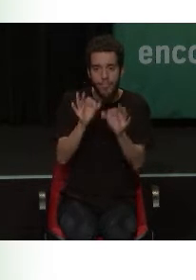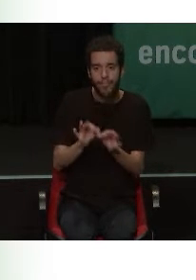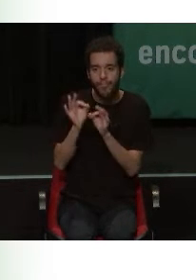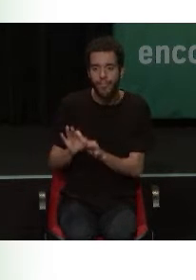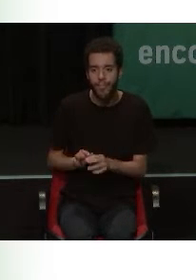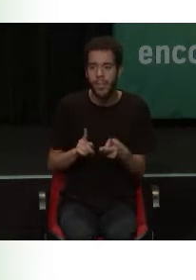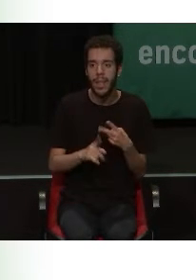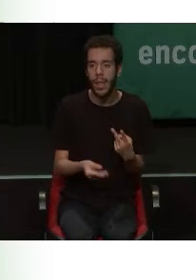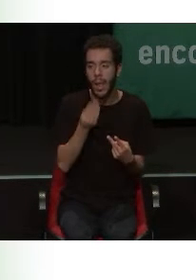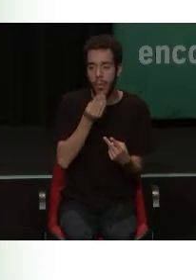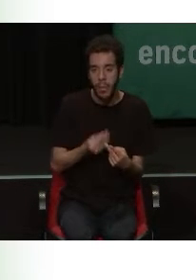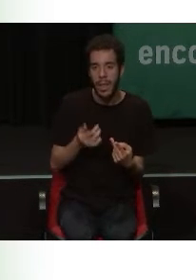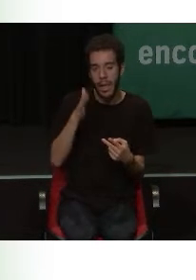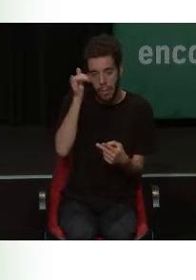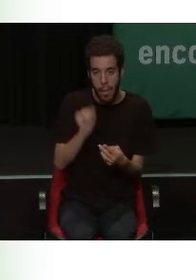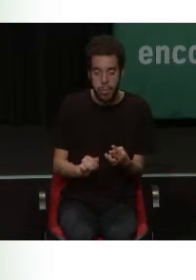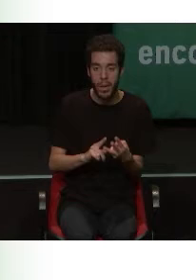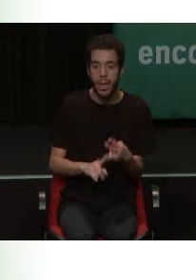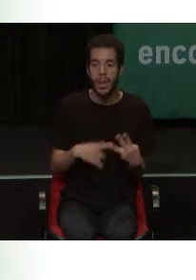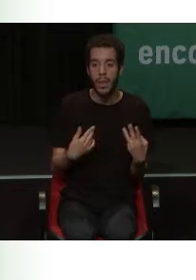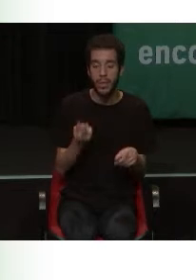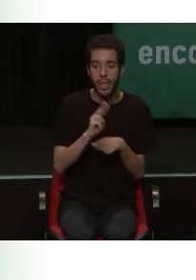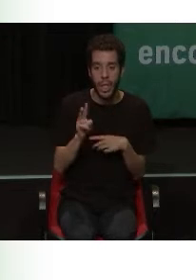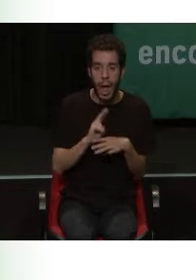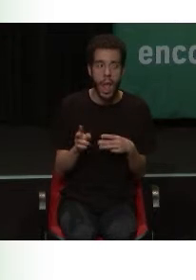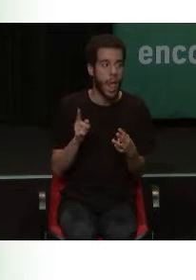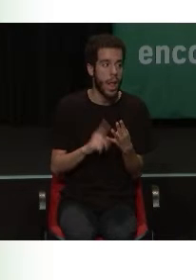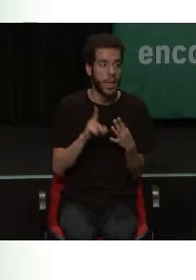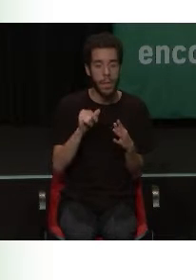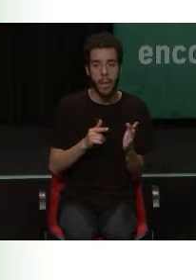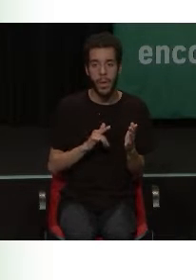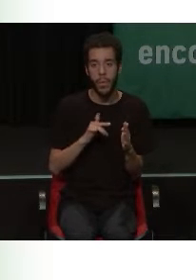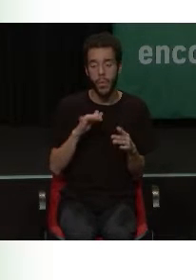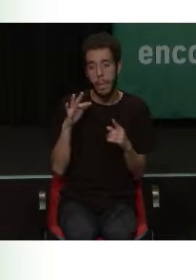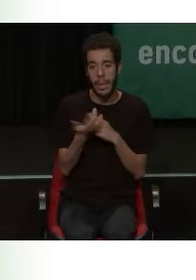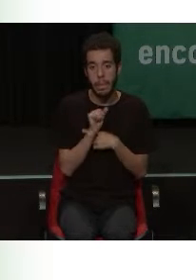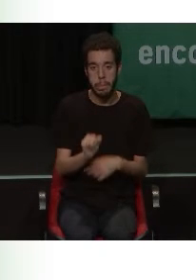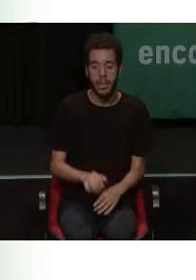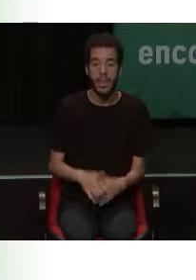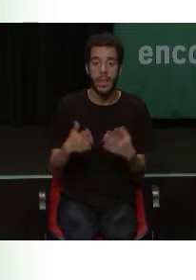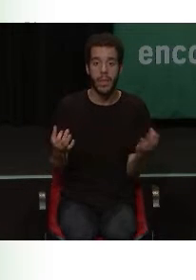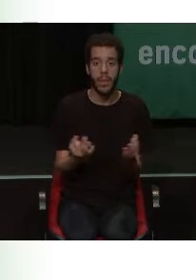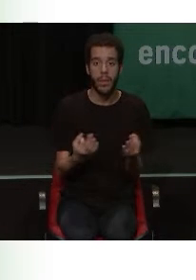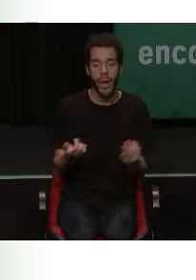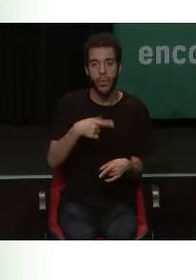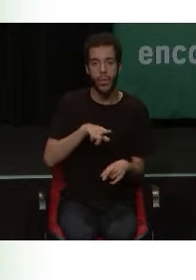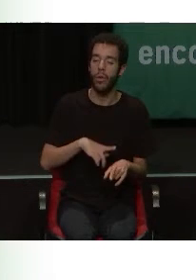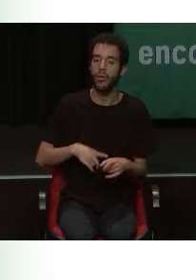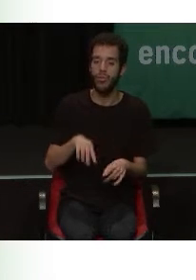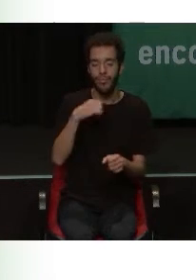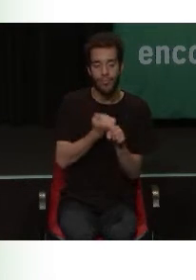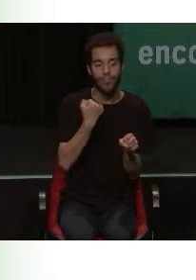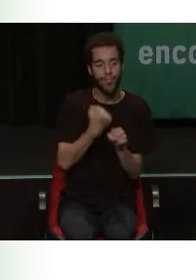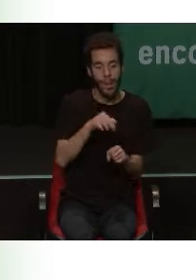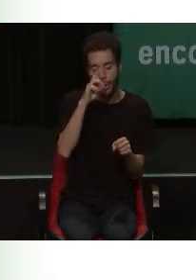production, in eating habits, in vegetable foods and environment.